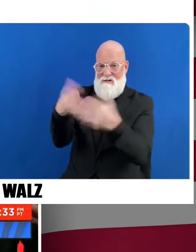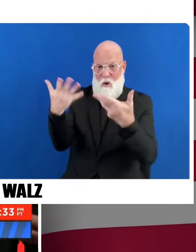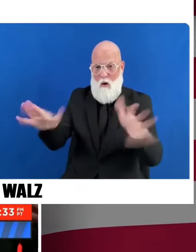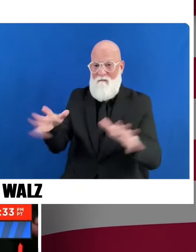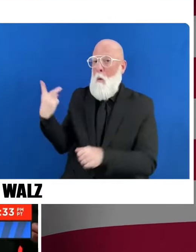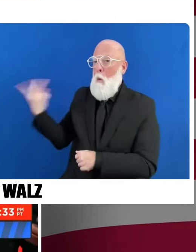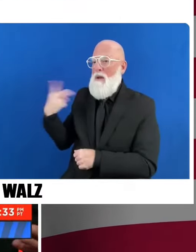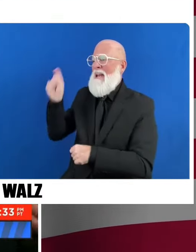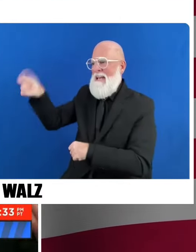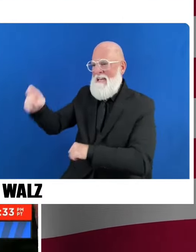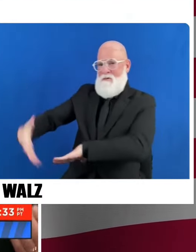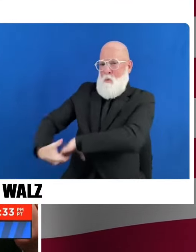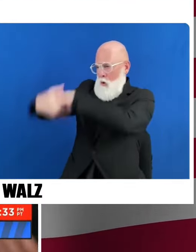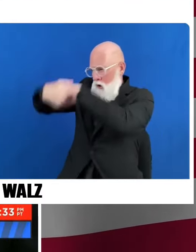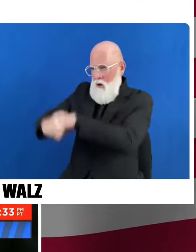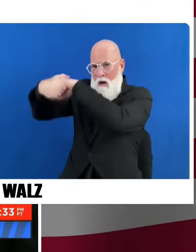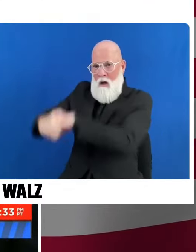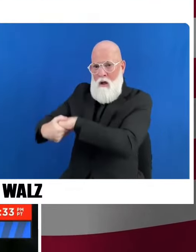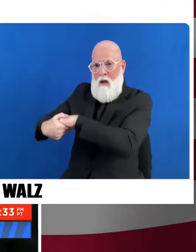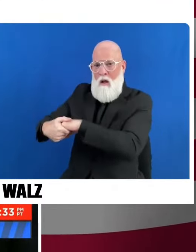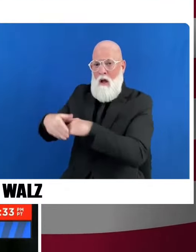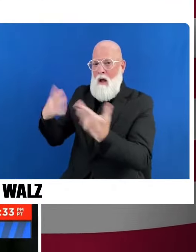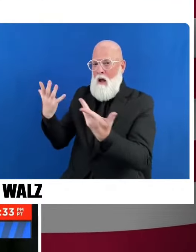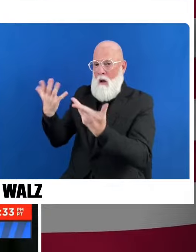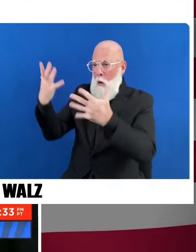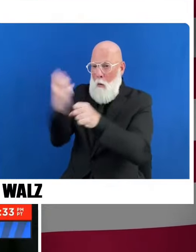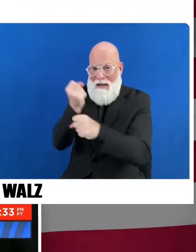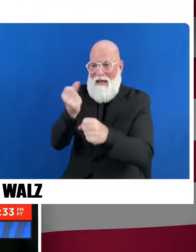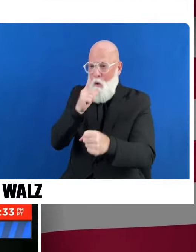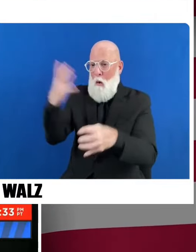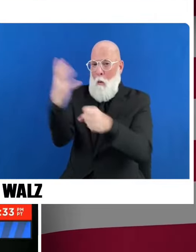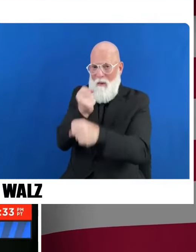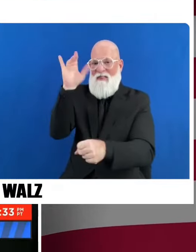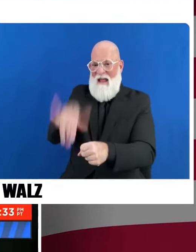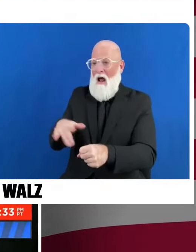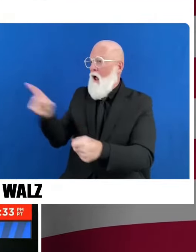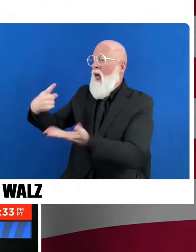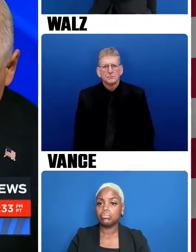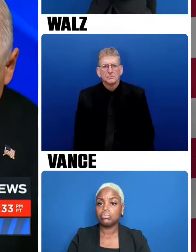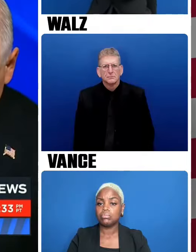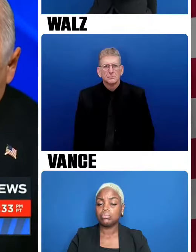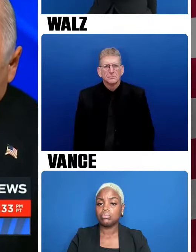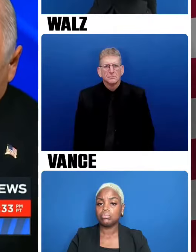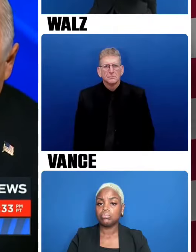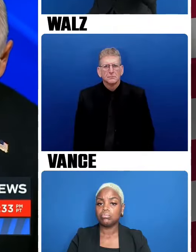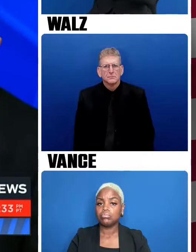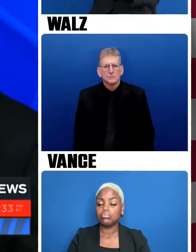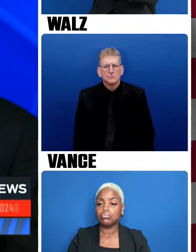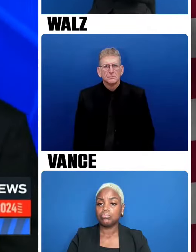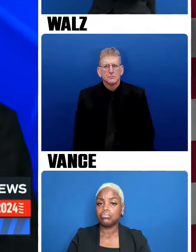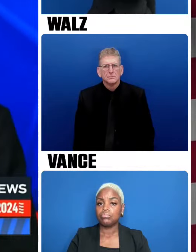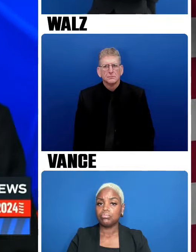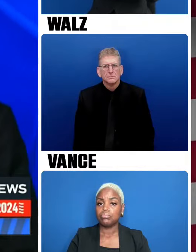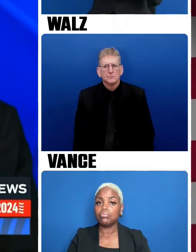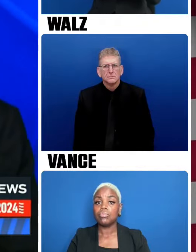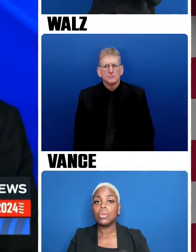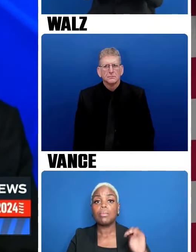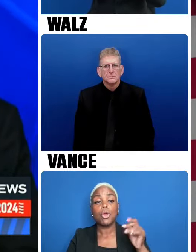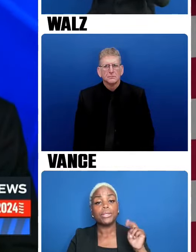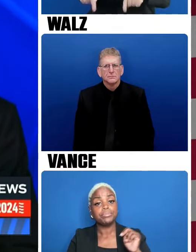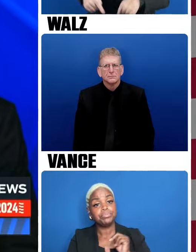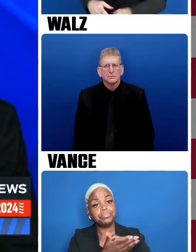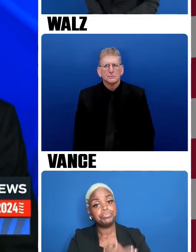and the winner needs to be the winner. This has got to stop. It's tearing our country apart. Margaret? Senator Vance, did you want to respond to that?